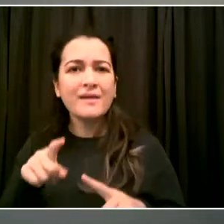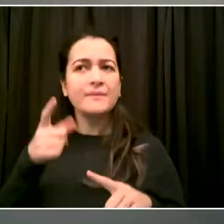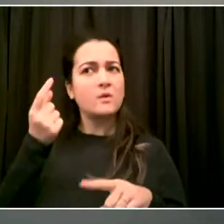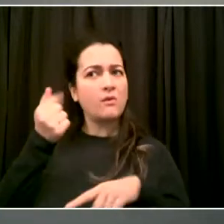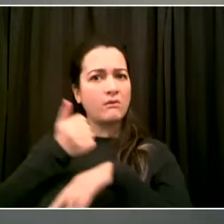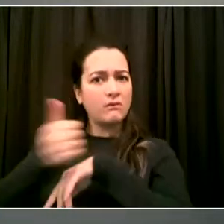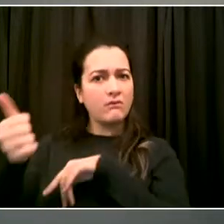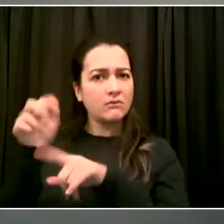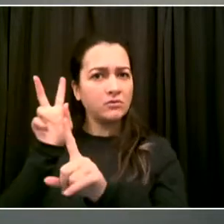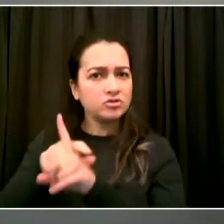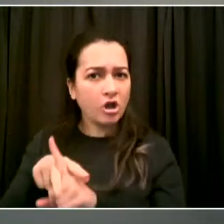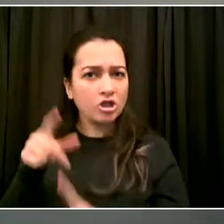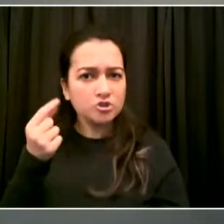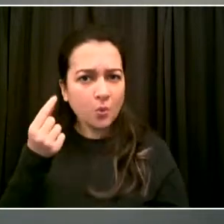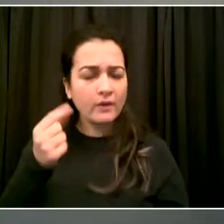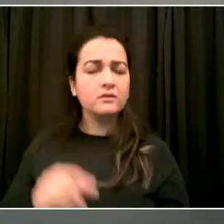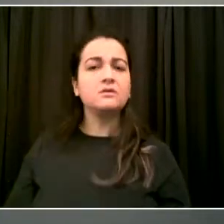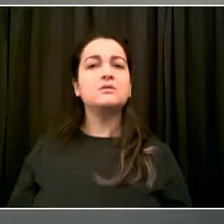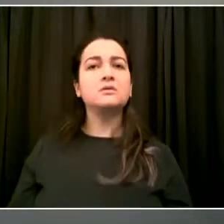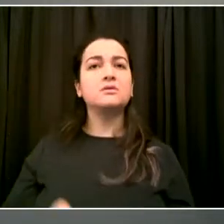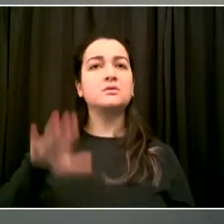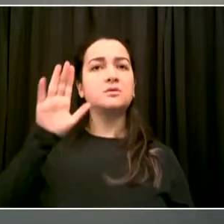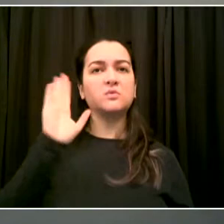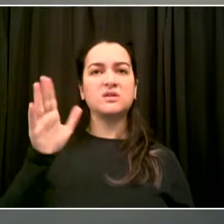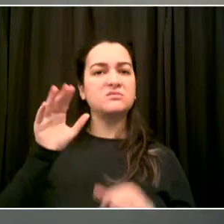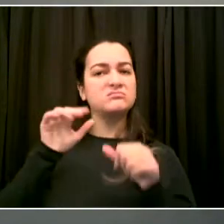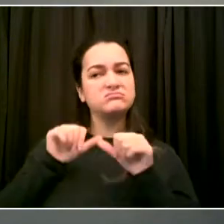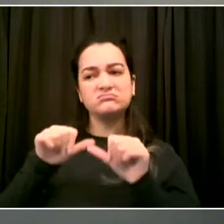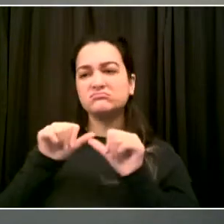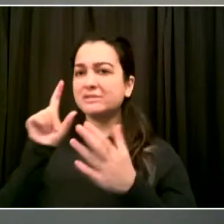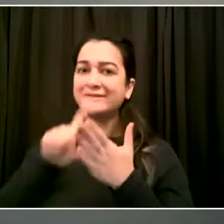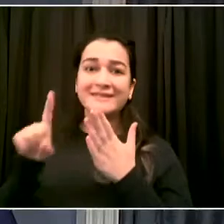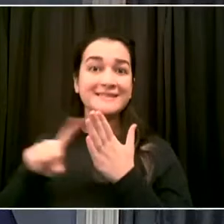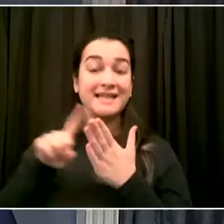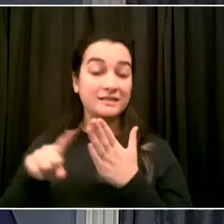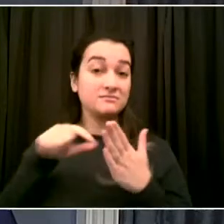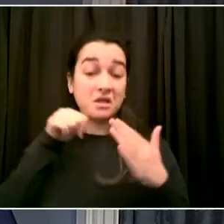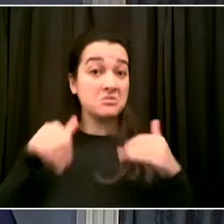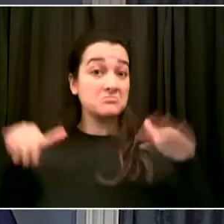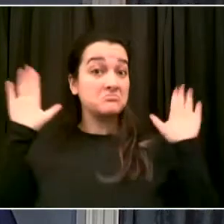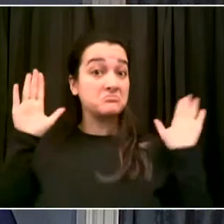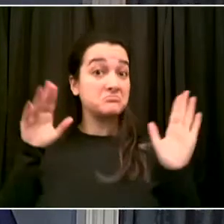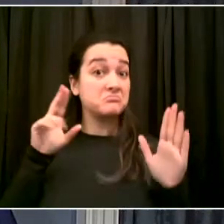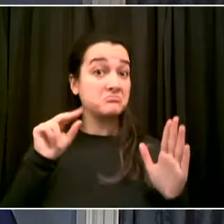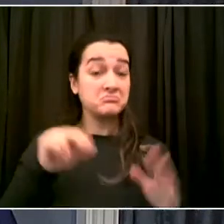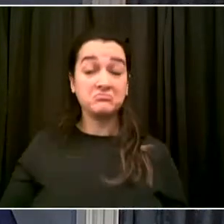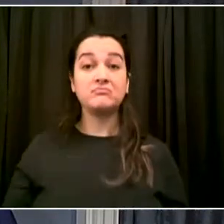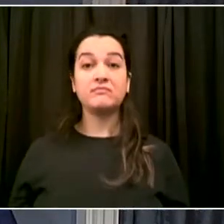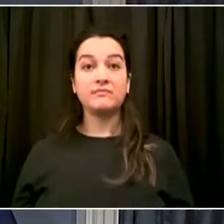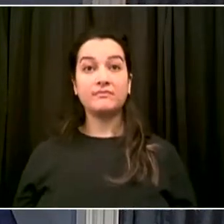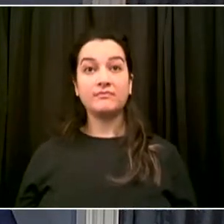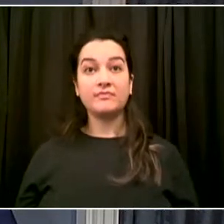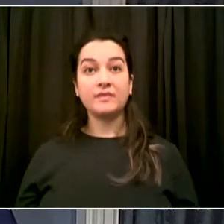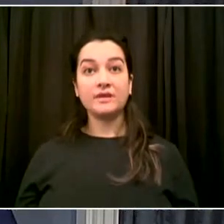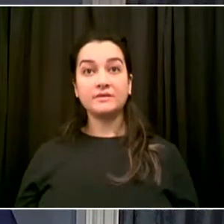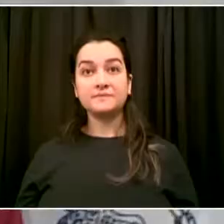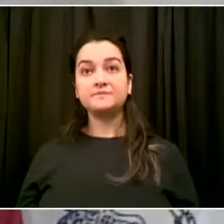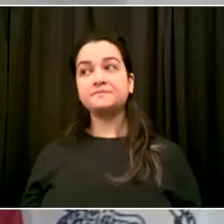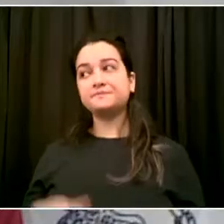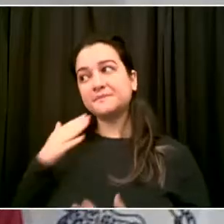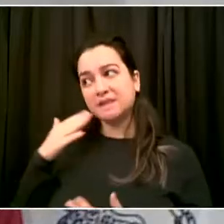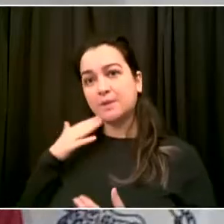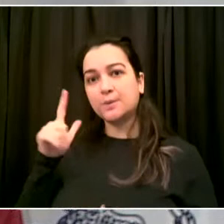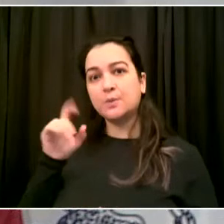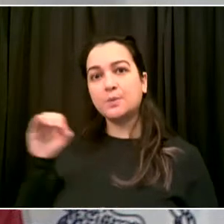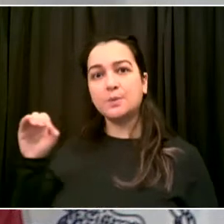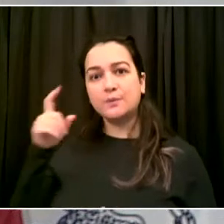to prosecute these criminals. Thank you. And again, thank you, Inspector, for what you and your team are doing. Go ahead,